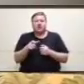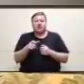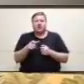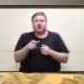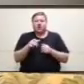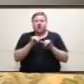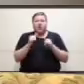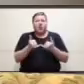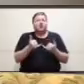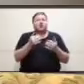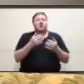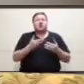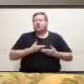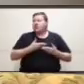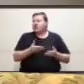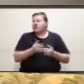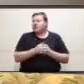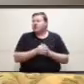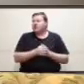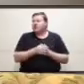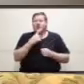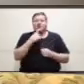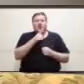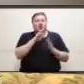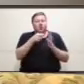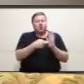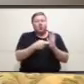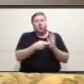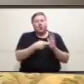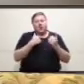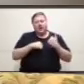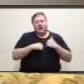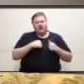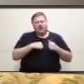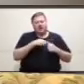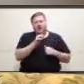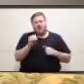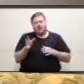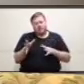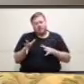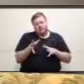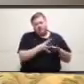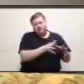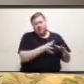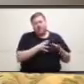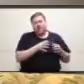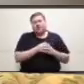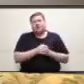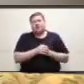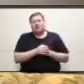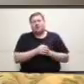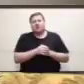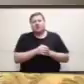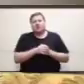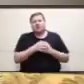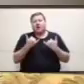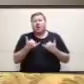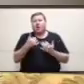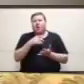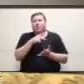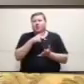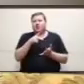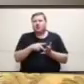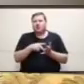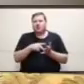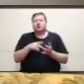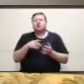you are saying currently, put aside your current role as an acting MM, your current position is that you are the acting director for